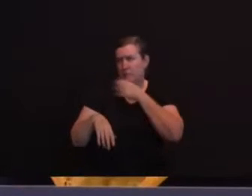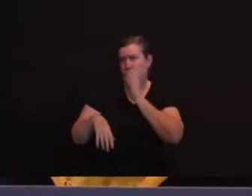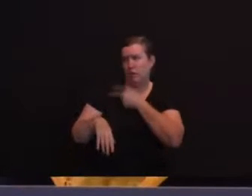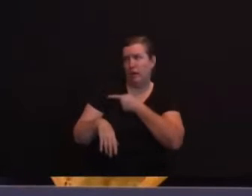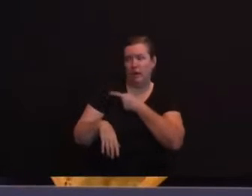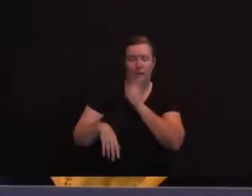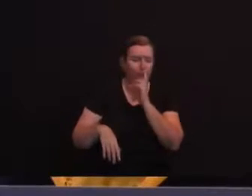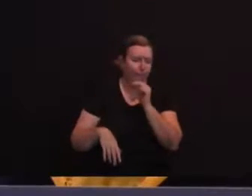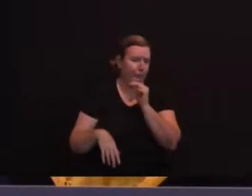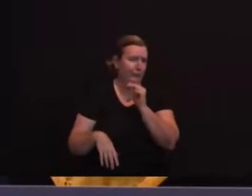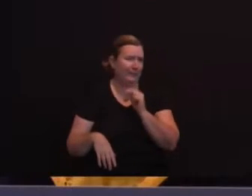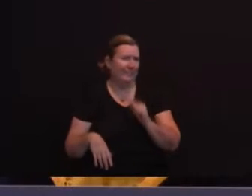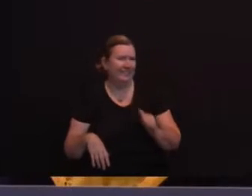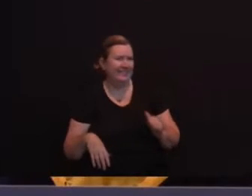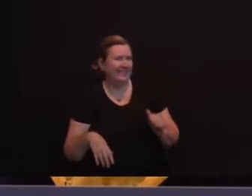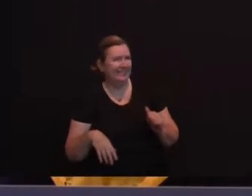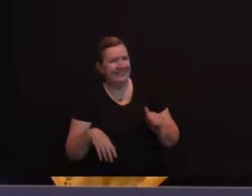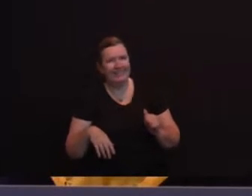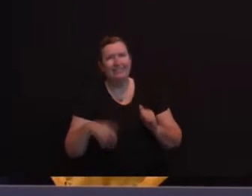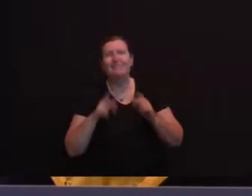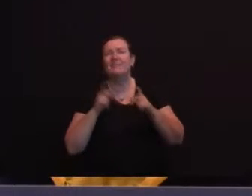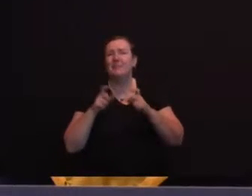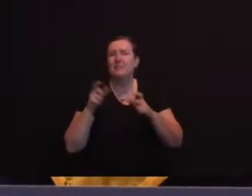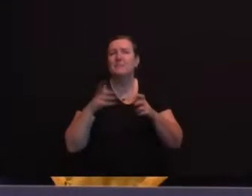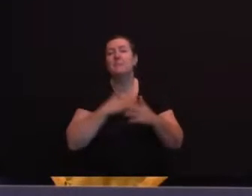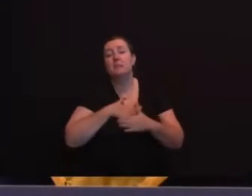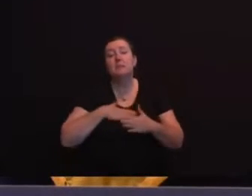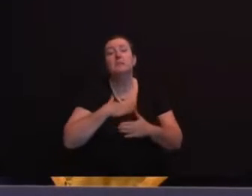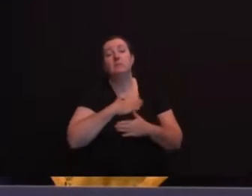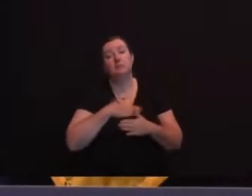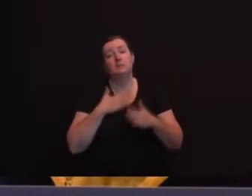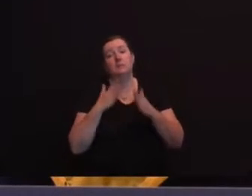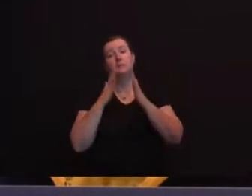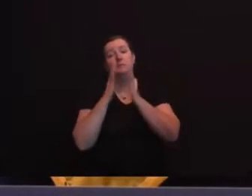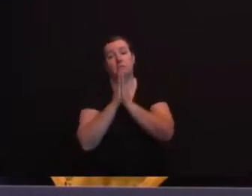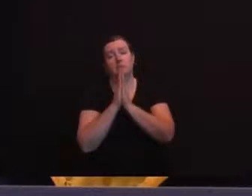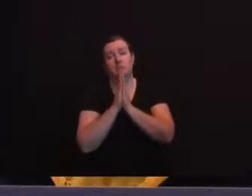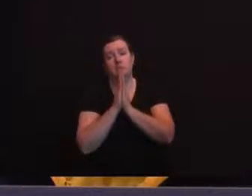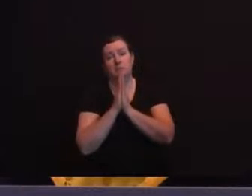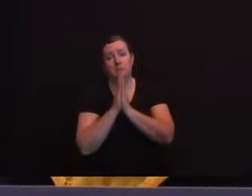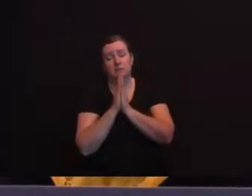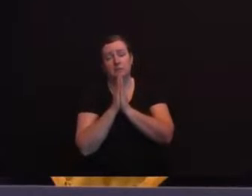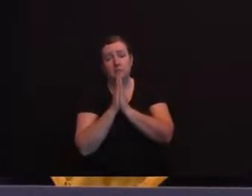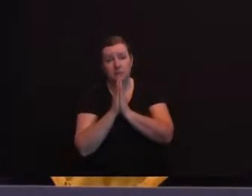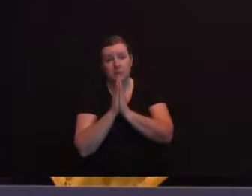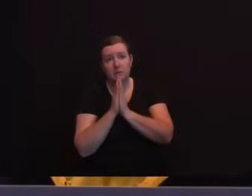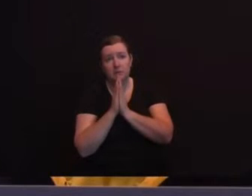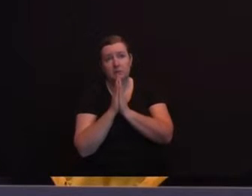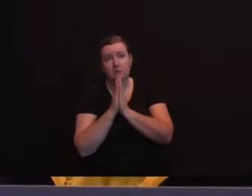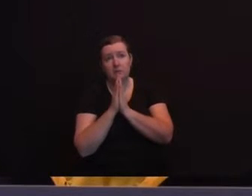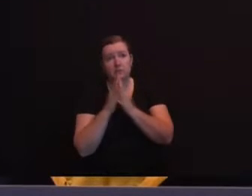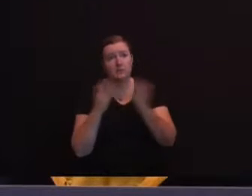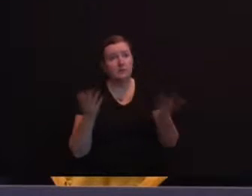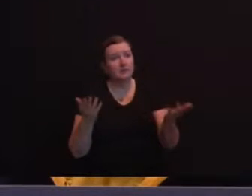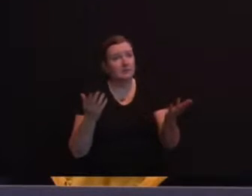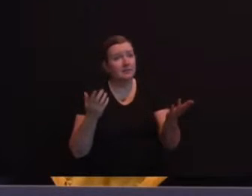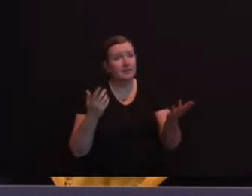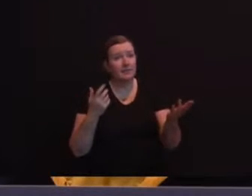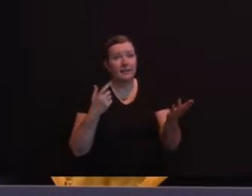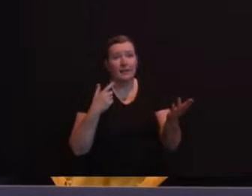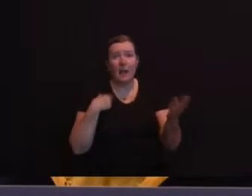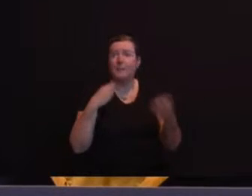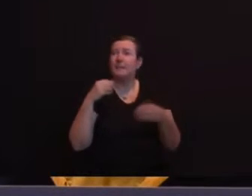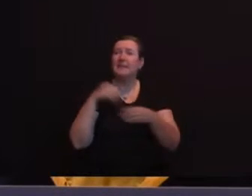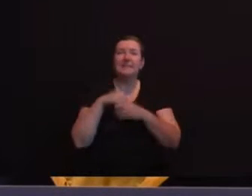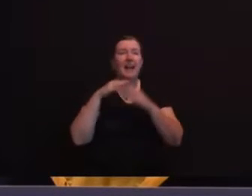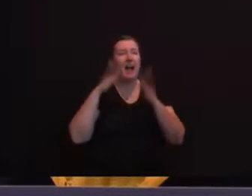need folks to please God. I think there's some notion that when you're in your house, that you've passed through